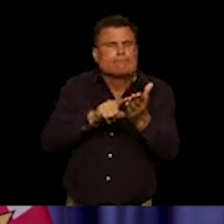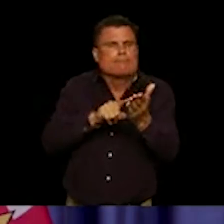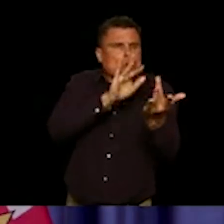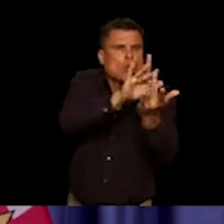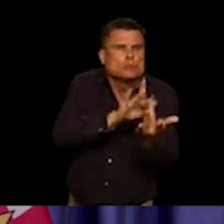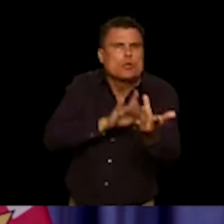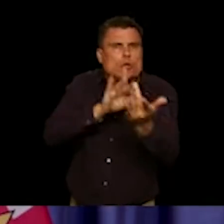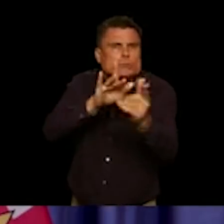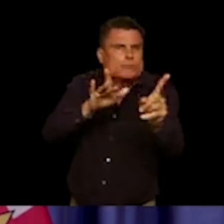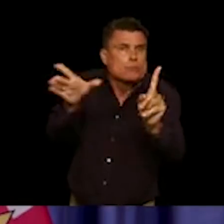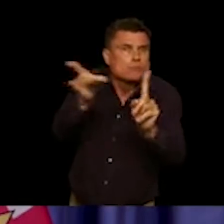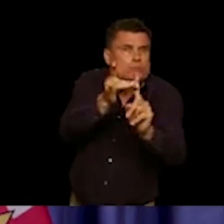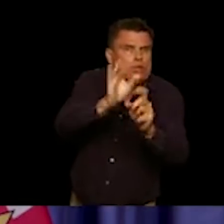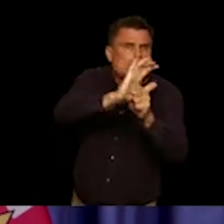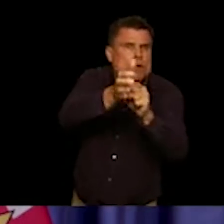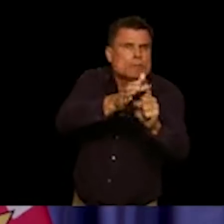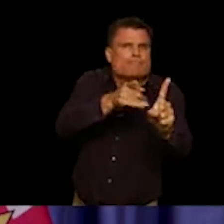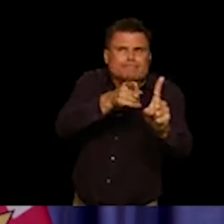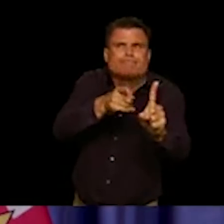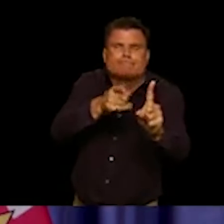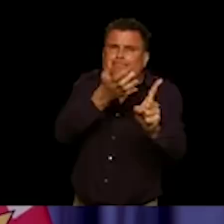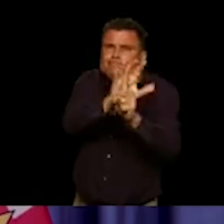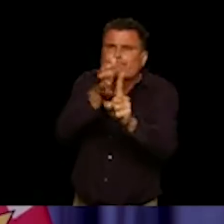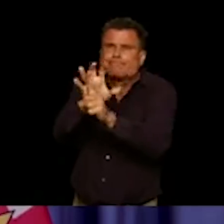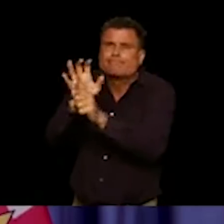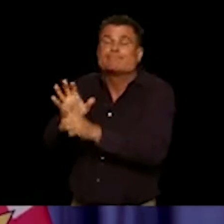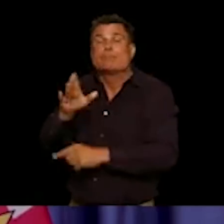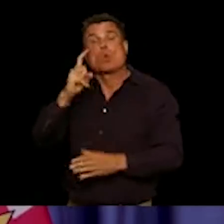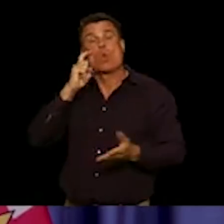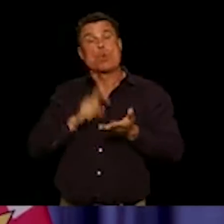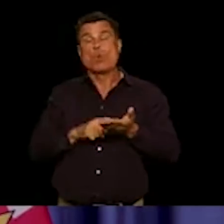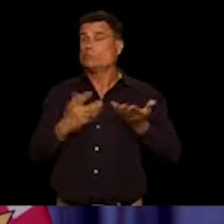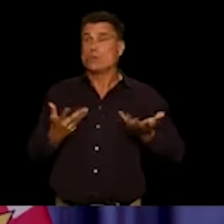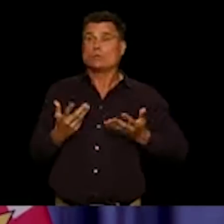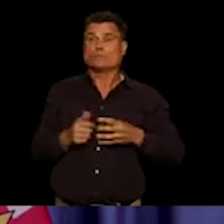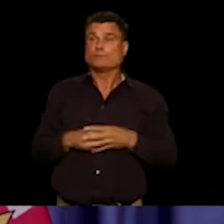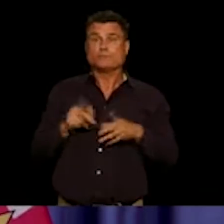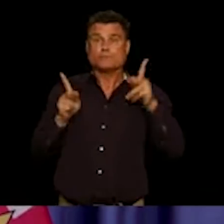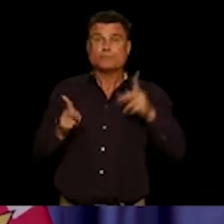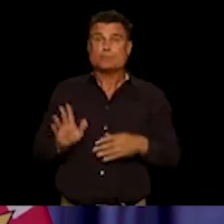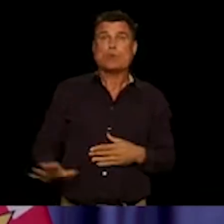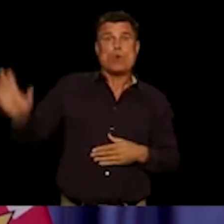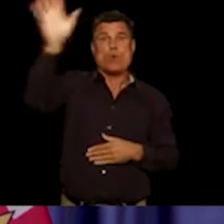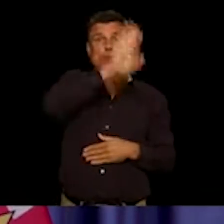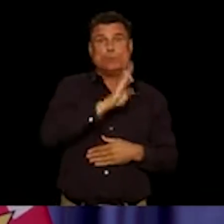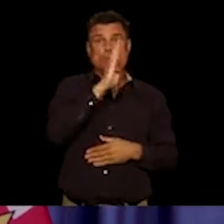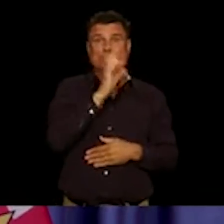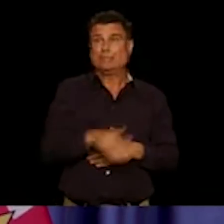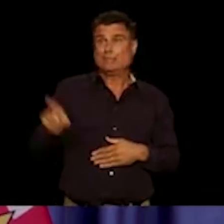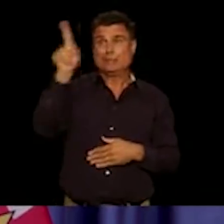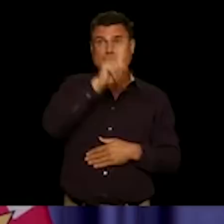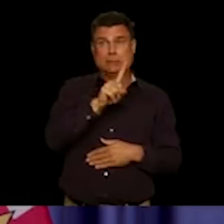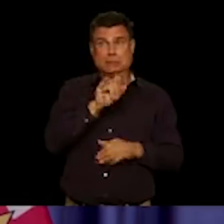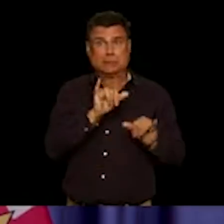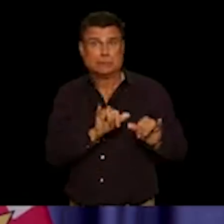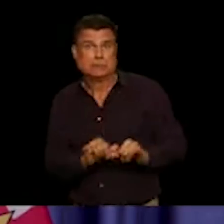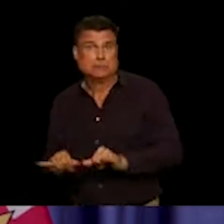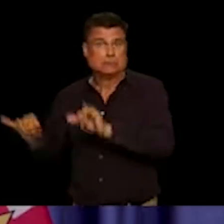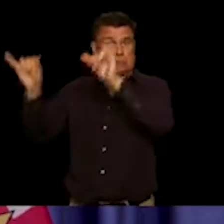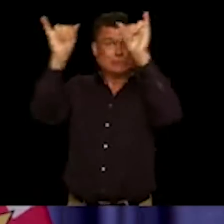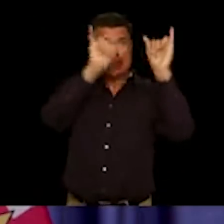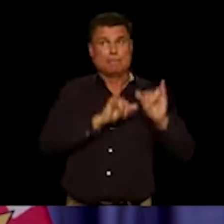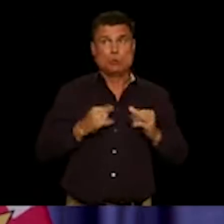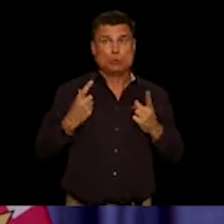over the past number of weeks, the good behavior, the common sense of British Columbians is not consistent across the